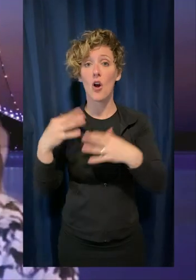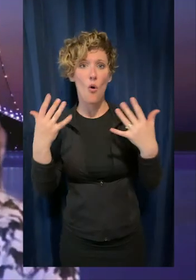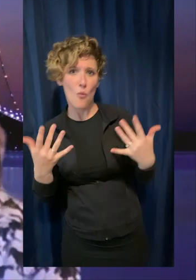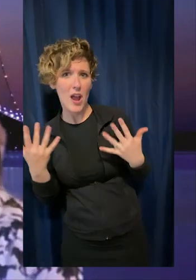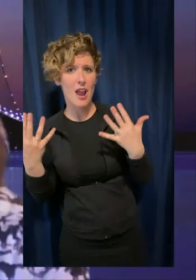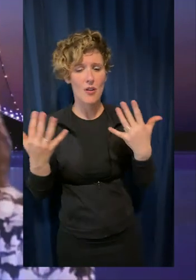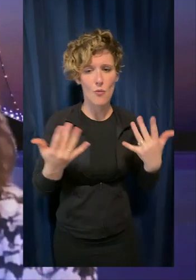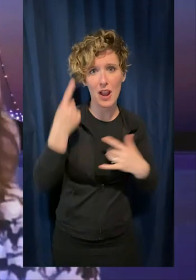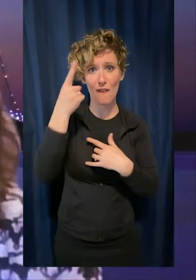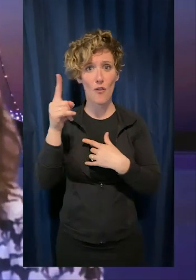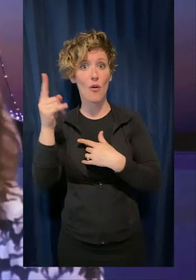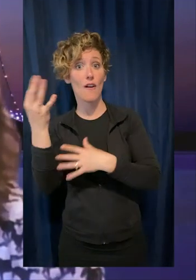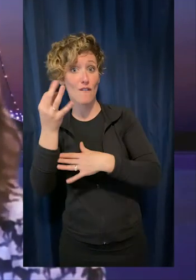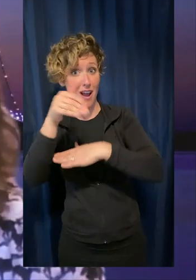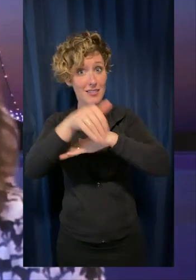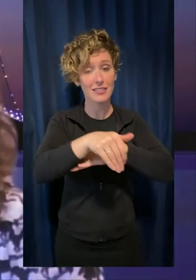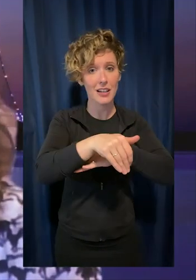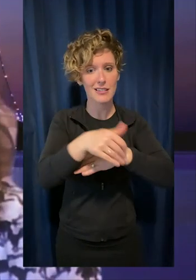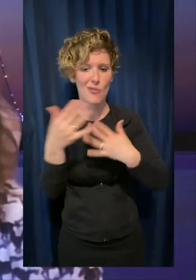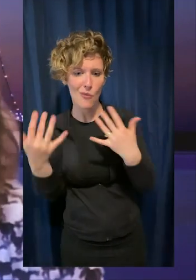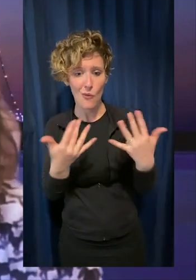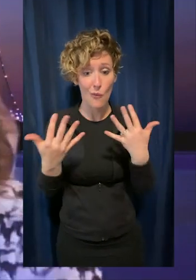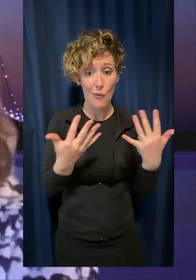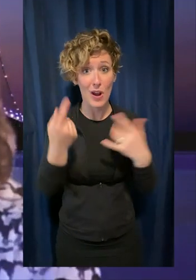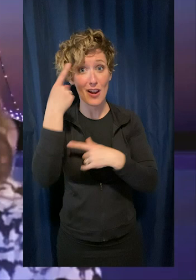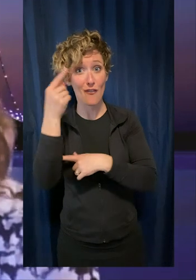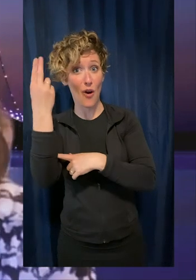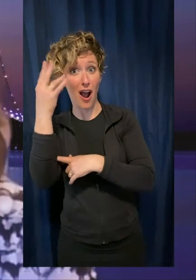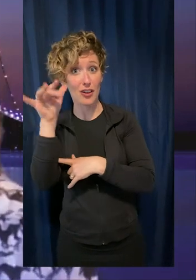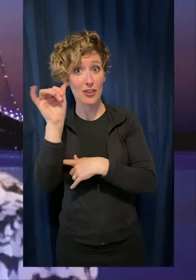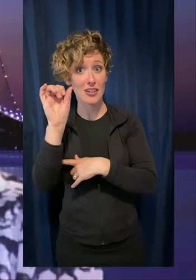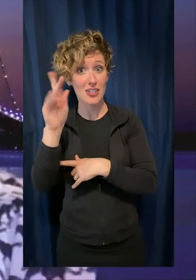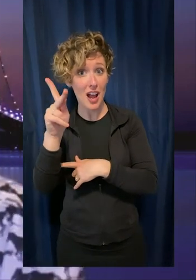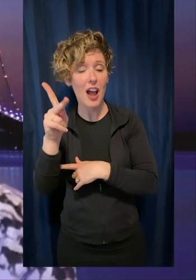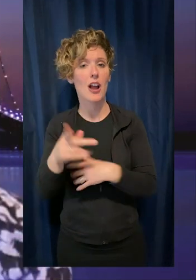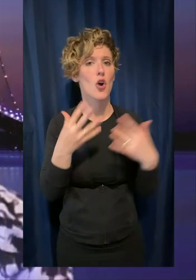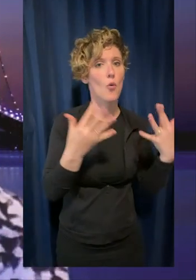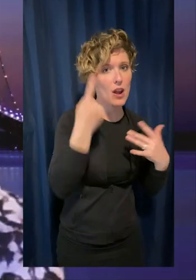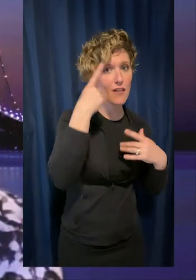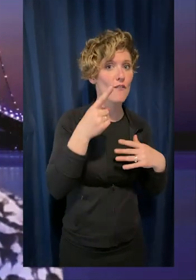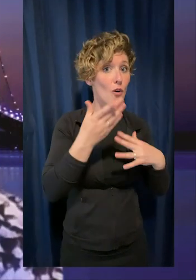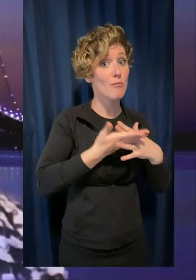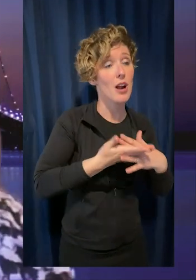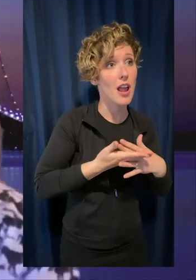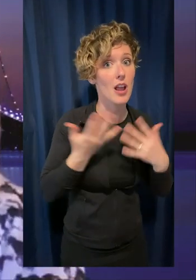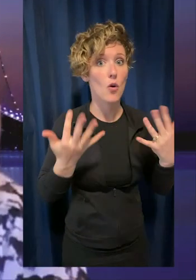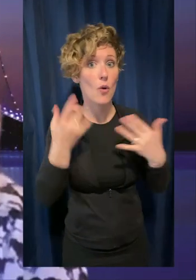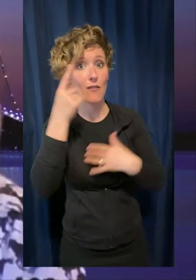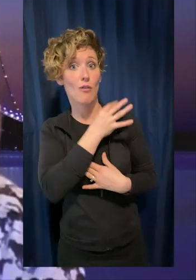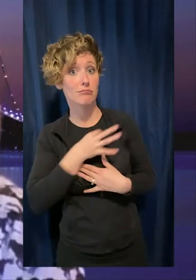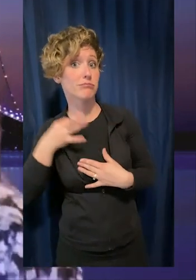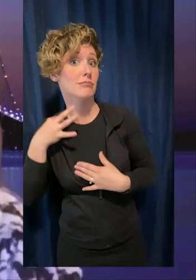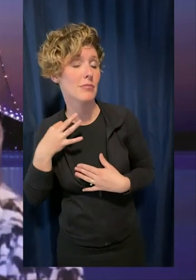or waiting perhaps for their Uncle Jack, or a pot to boil, or a better break, or a string of pearls, or a pair of pants, or a wig with